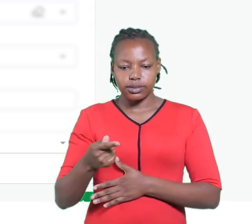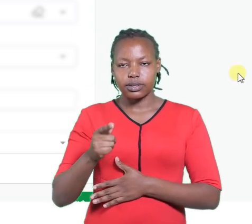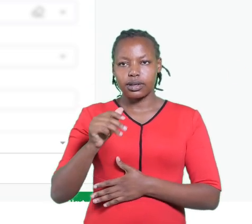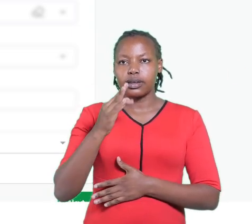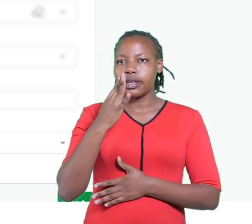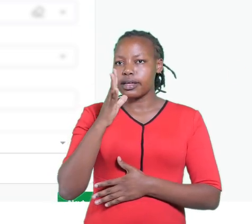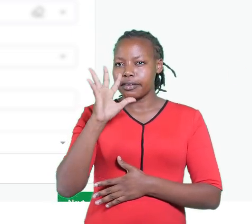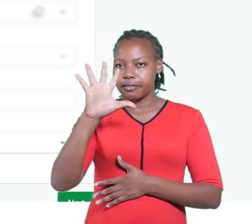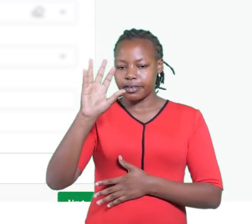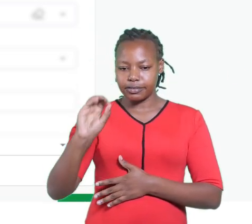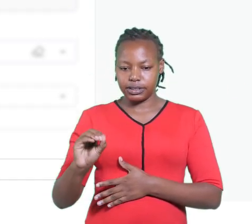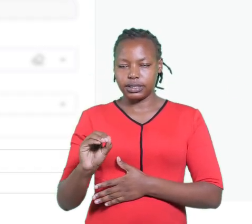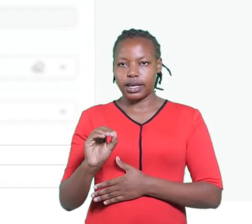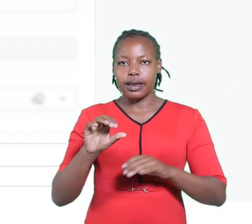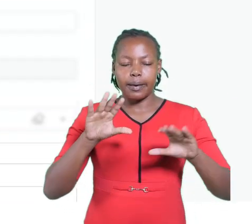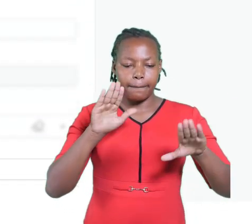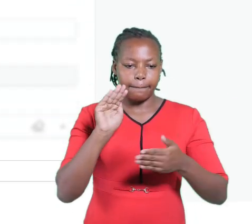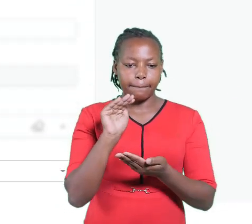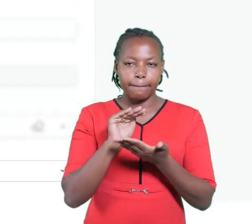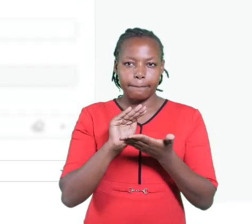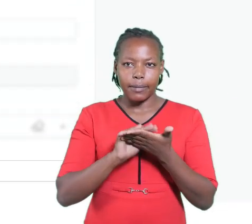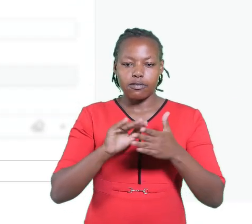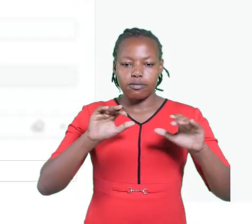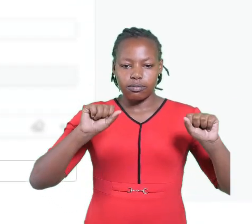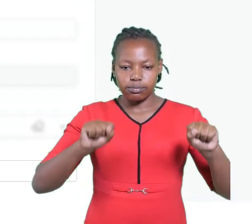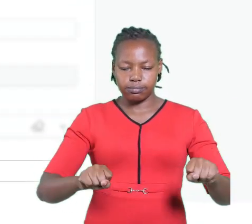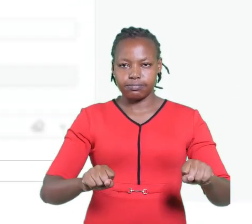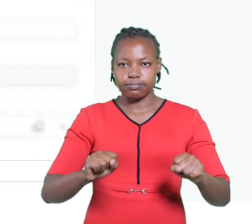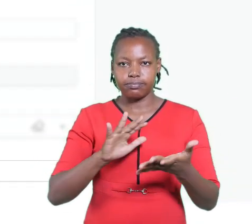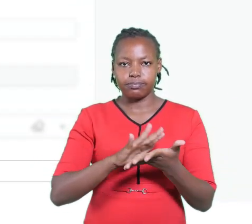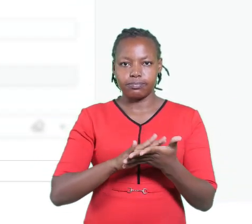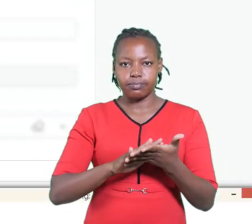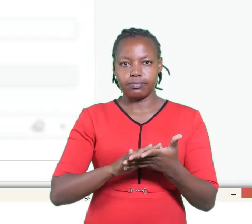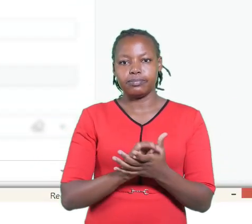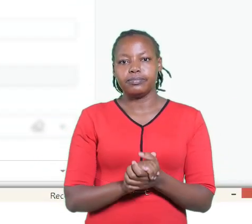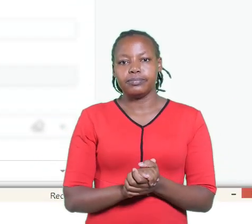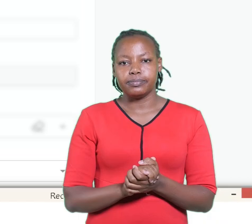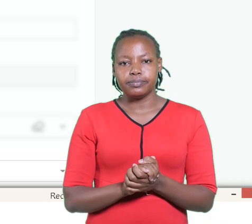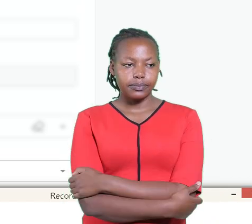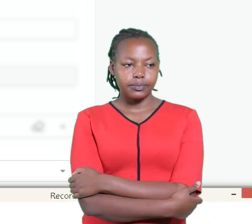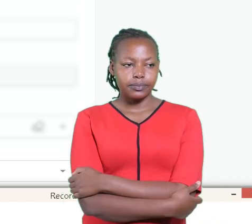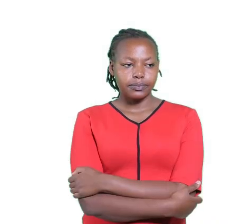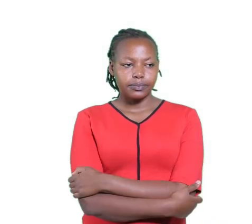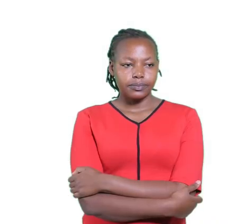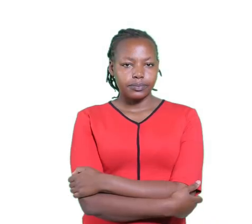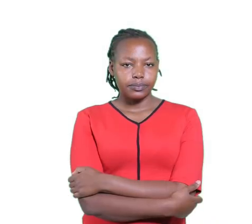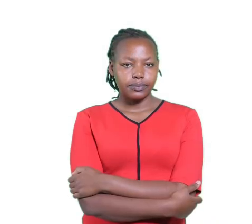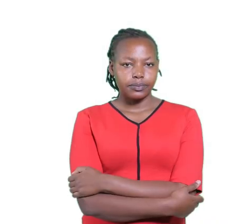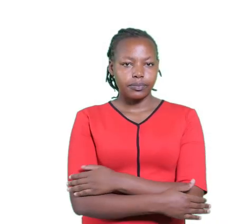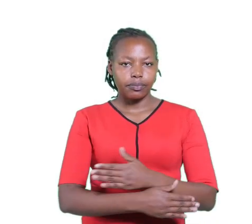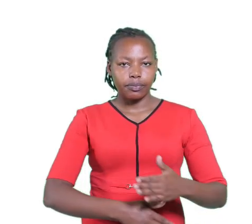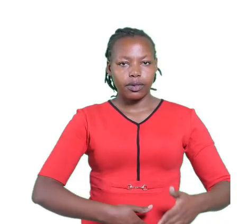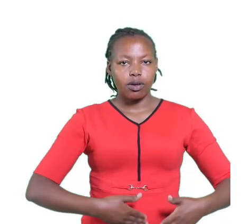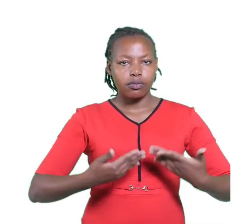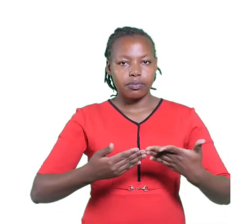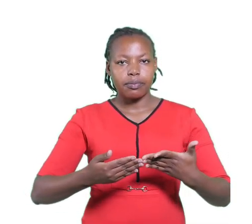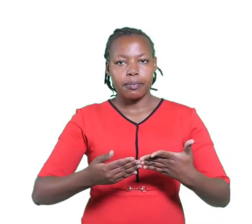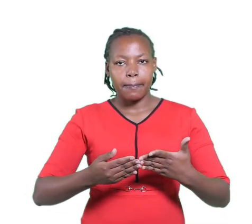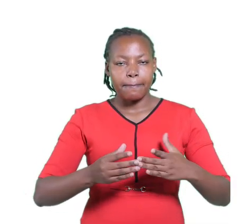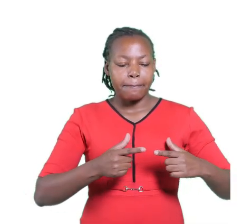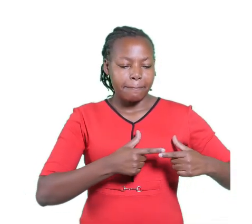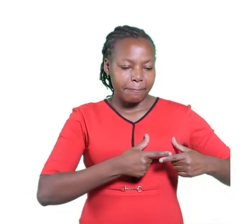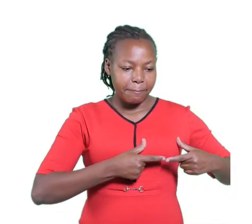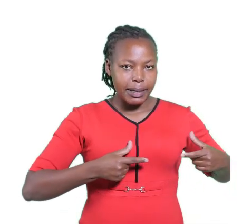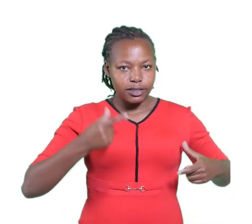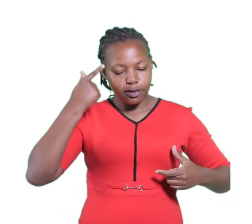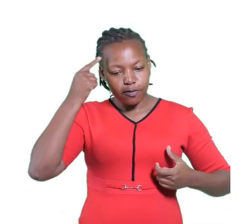3,050 shillings, then book an appointment for biometrics capture. Issuance of a PSV badge for drivers